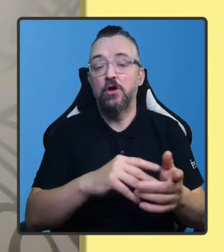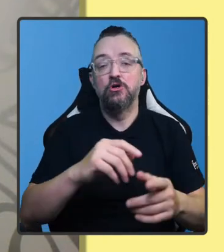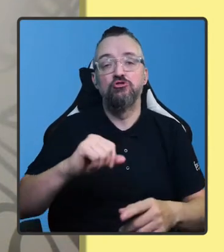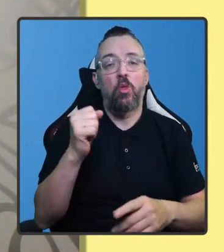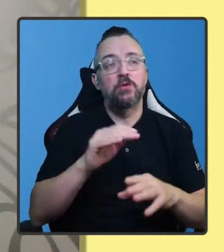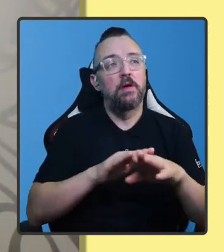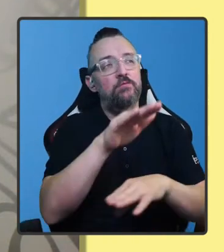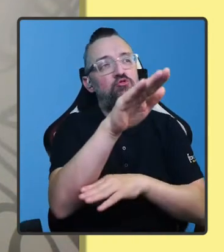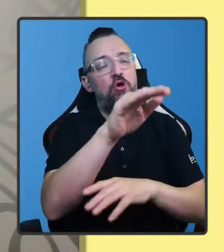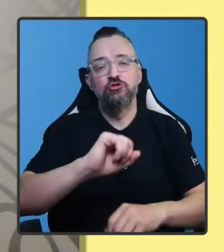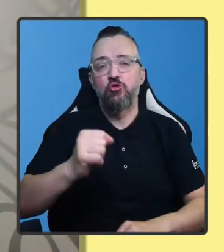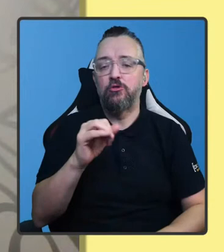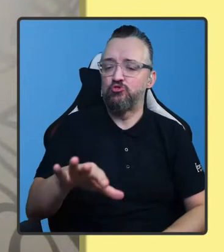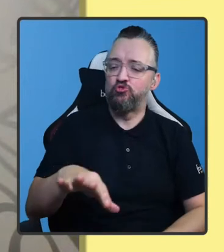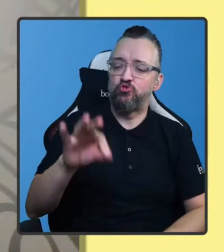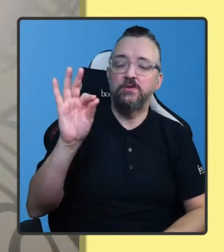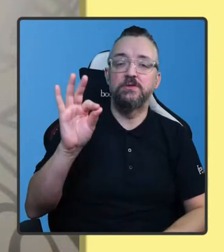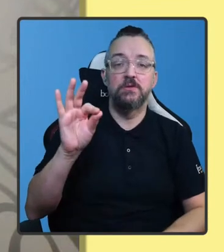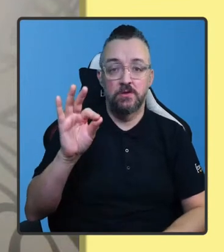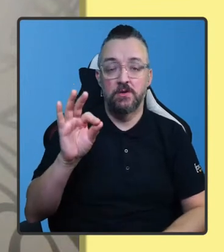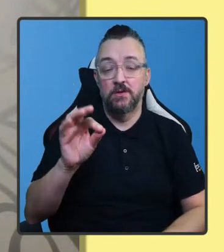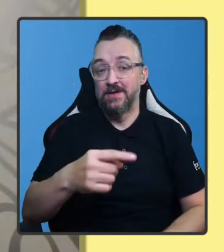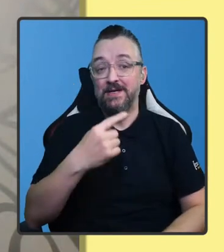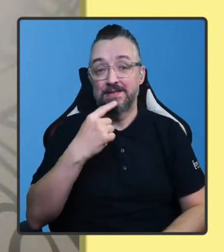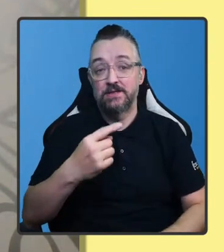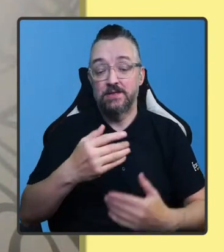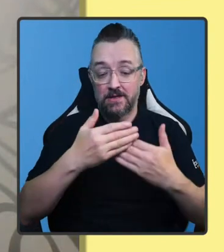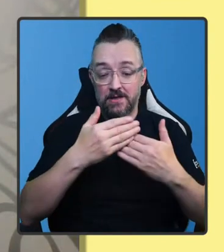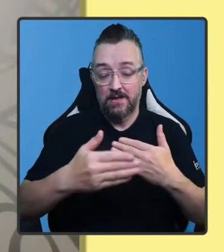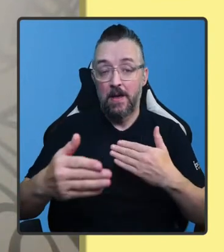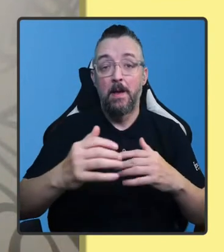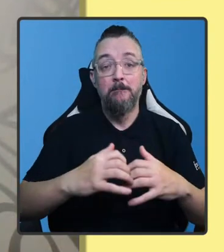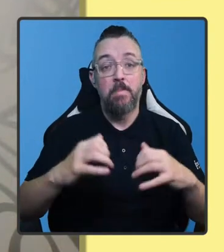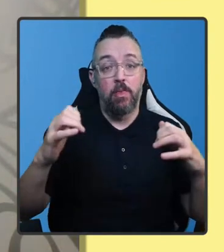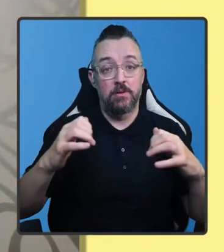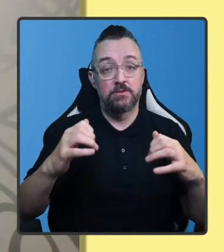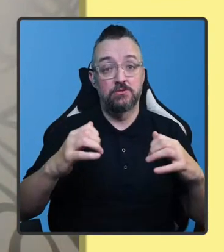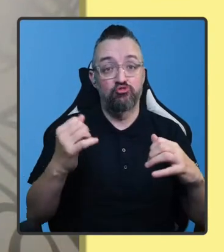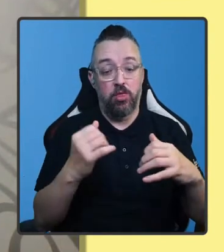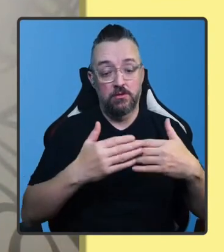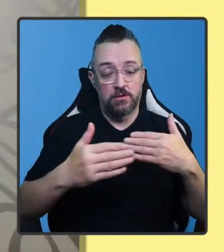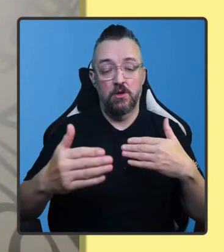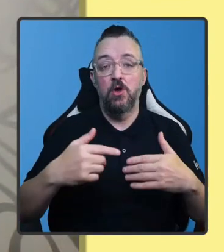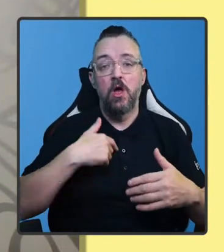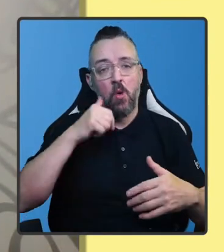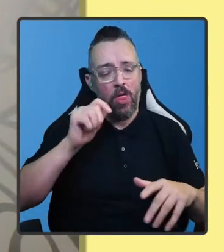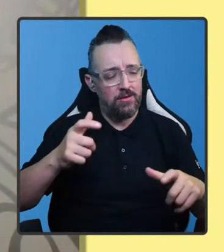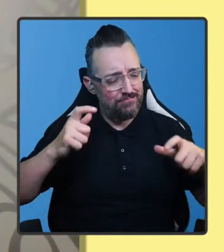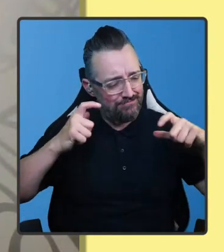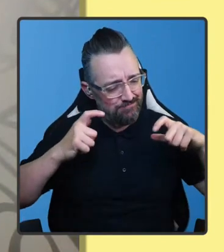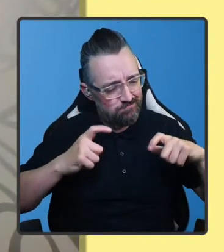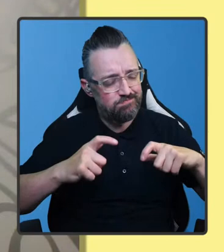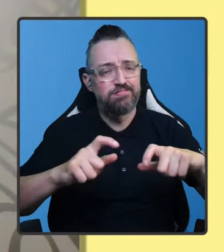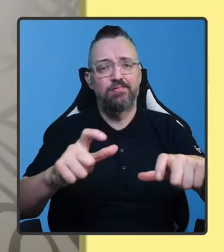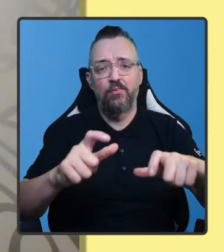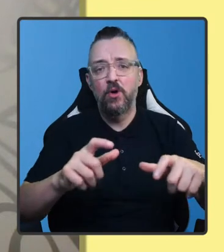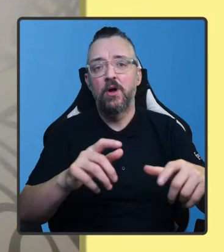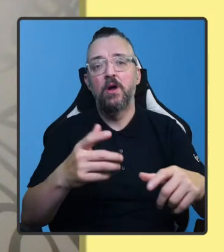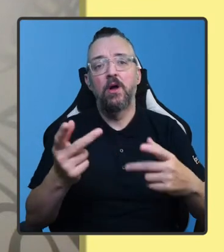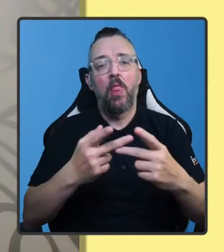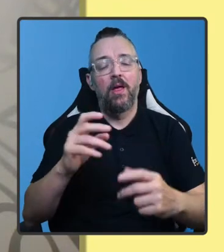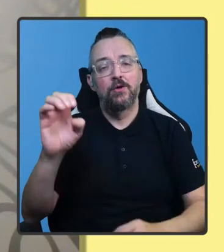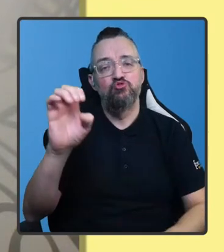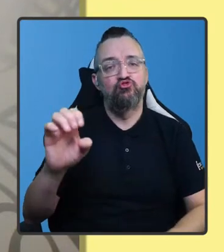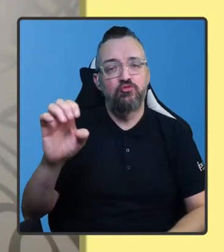Choice, promised that over the course of the next Parliament, we would maintain and strengthen Scotland's relationship with other EU